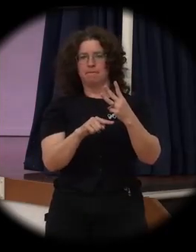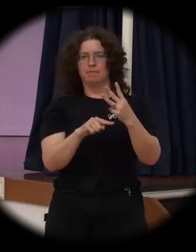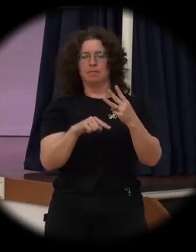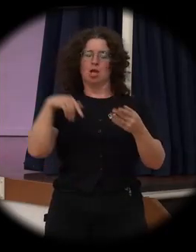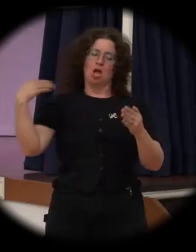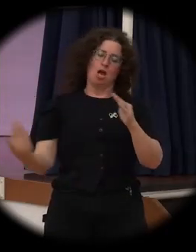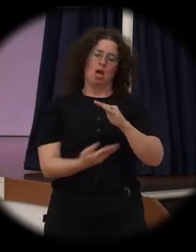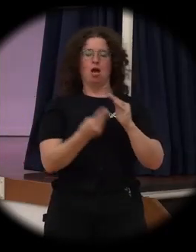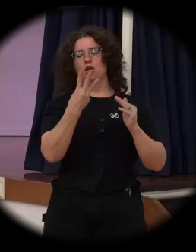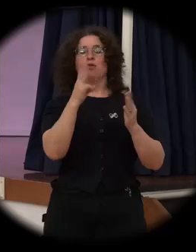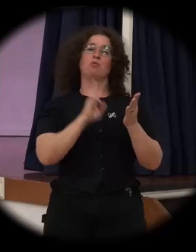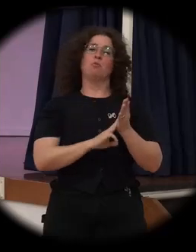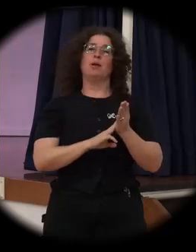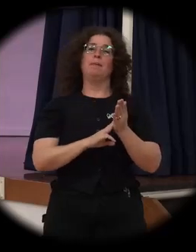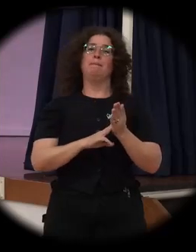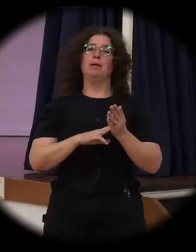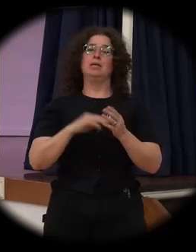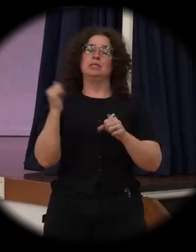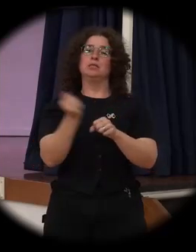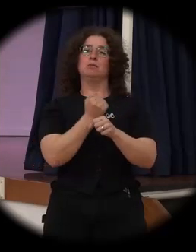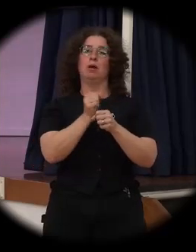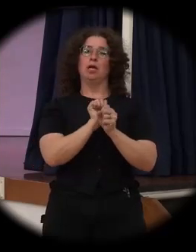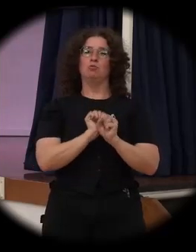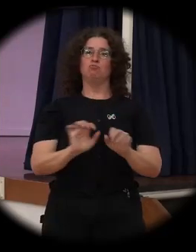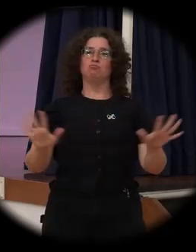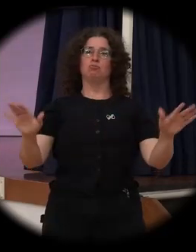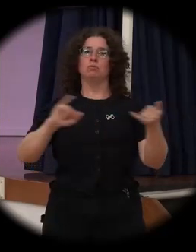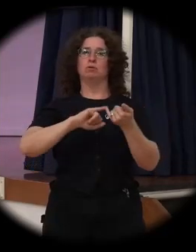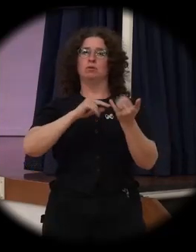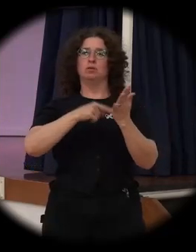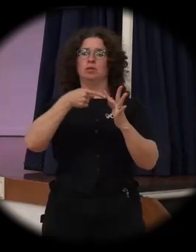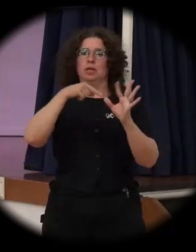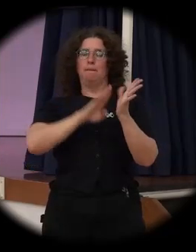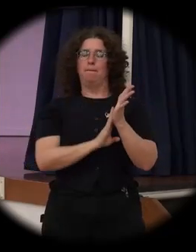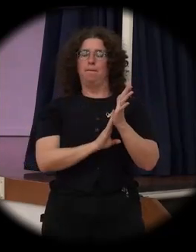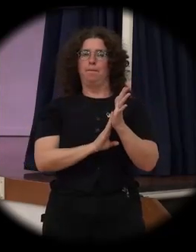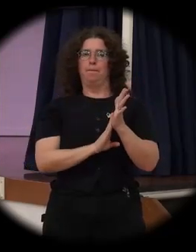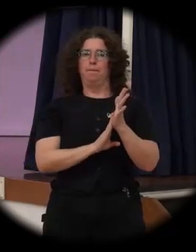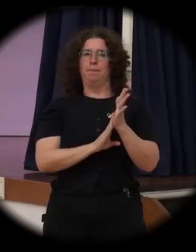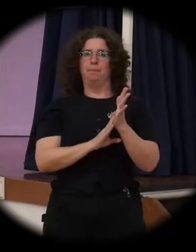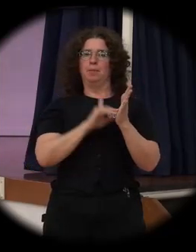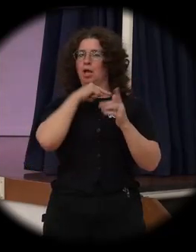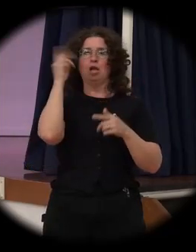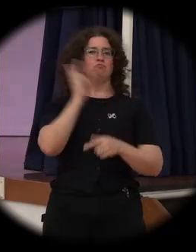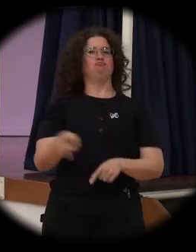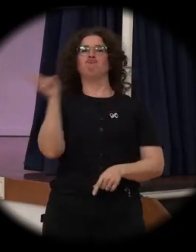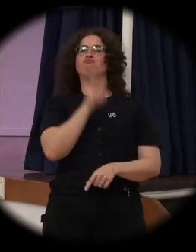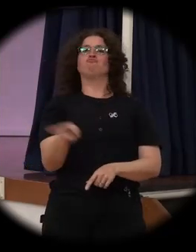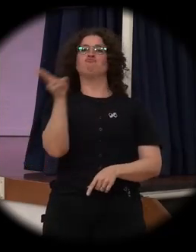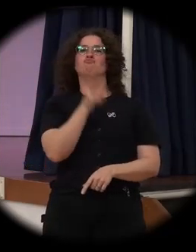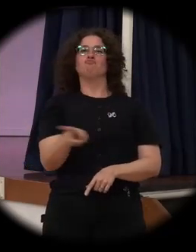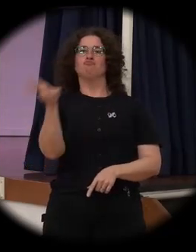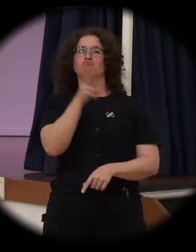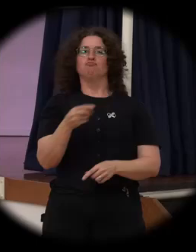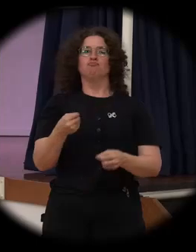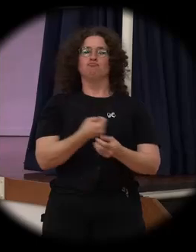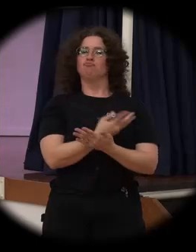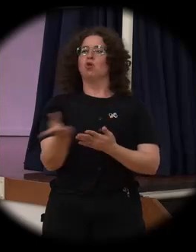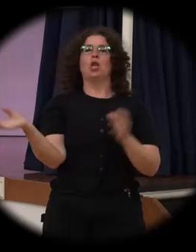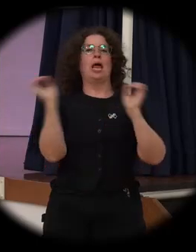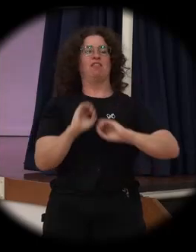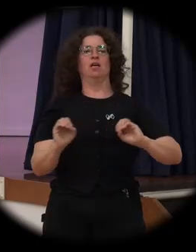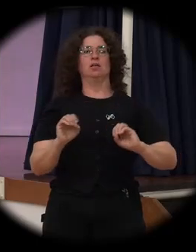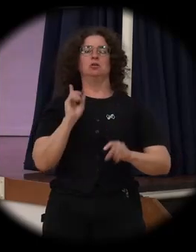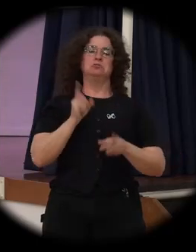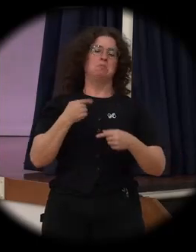3 minutes to build and deploy to Steam. We can do this an unlimited number of times for no additional cost. Sometimes we